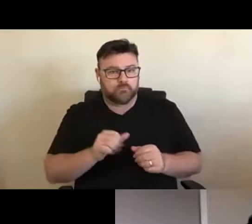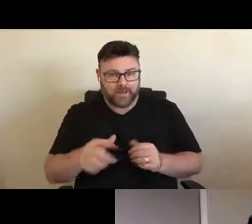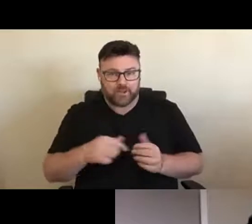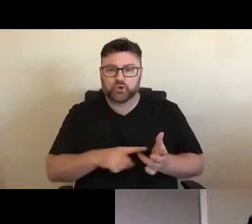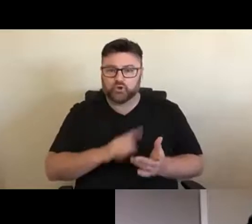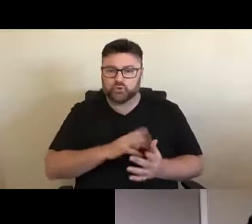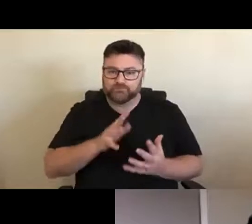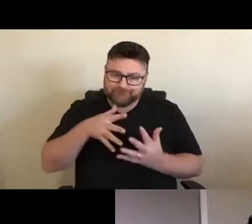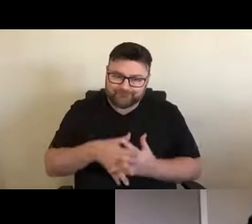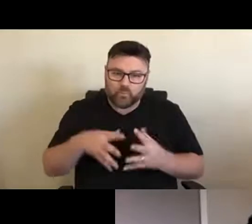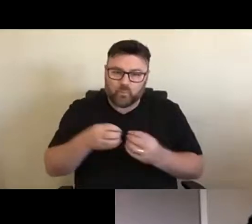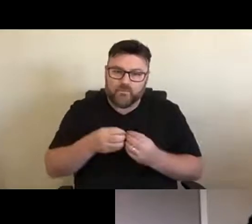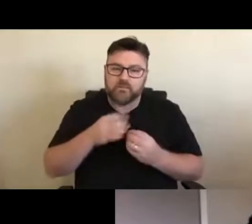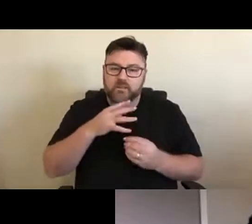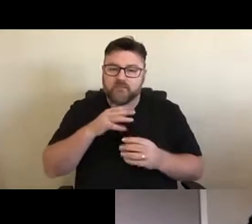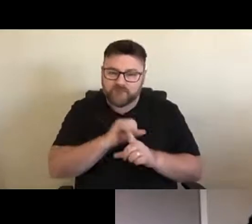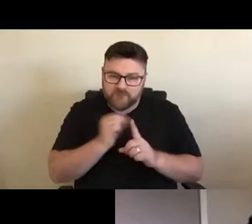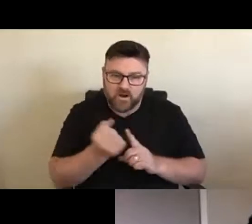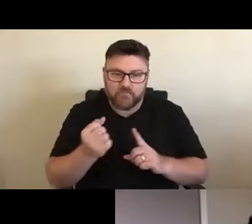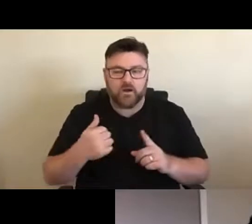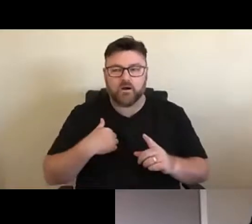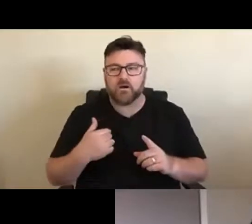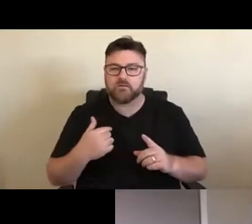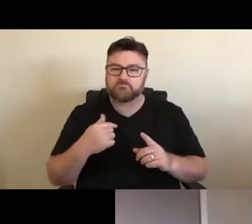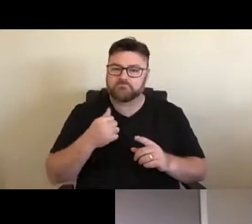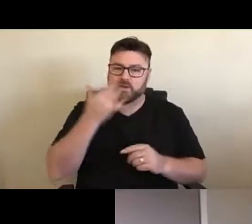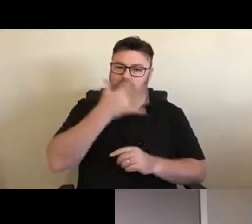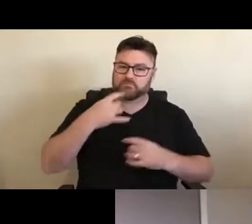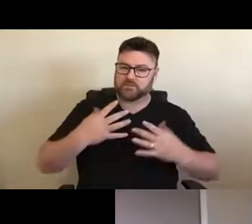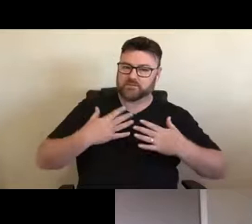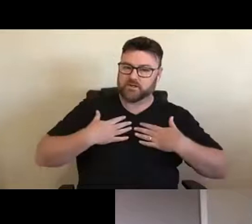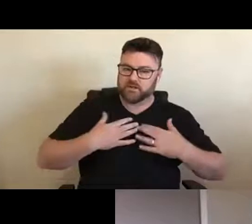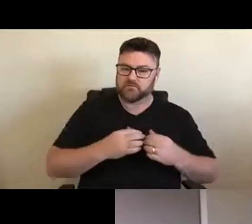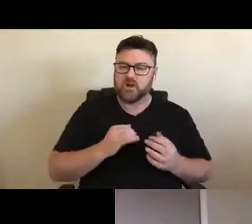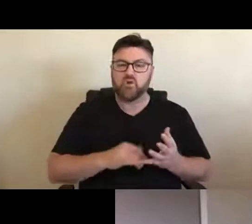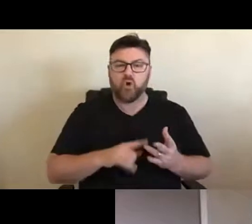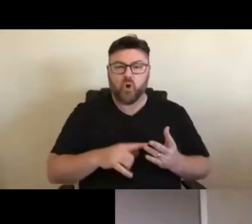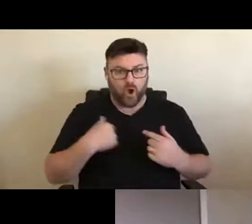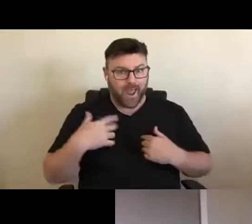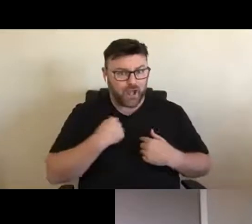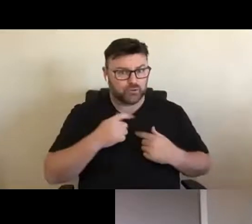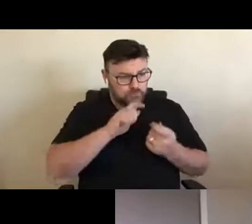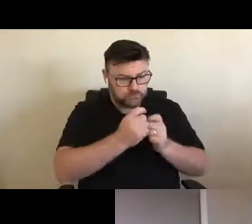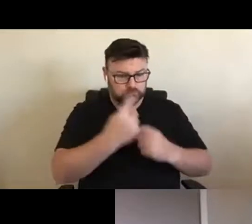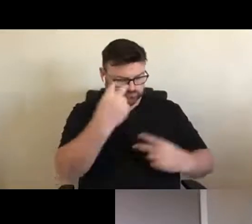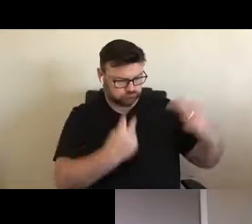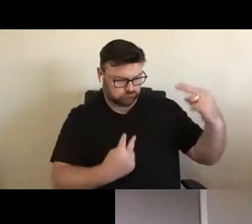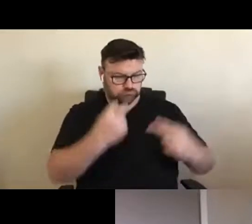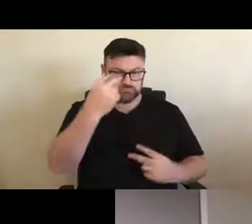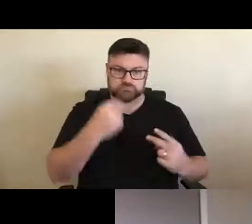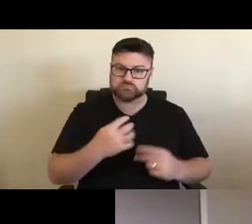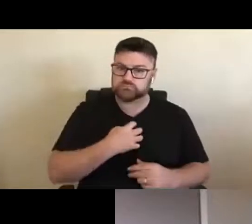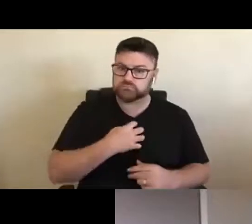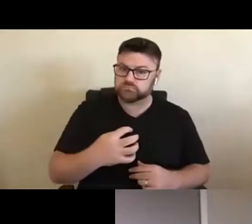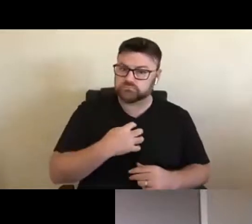woman. I do feel that it made me have a sense of reassessment, but it was also a time where I did